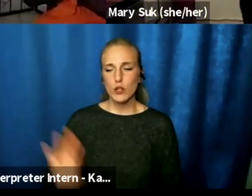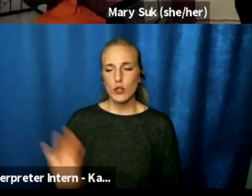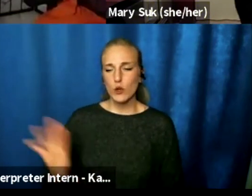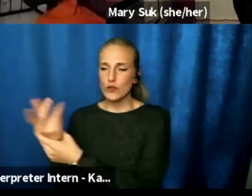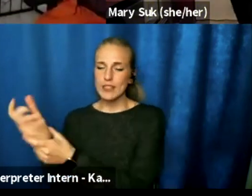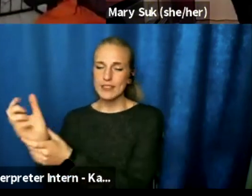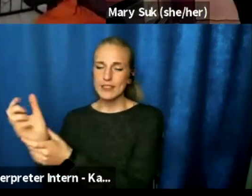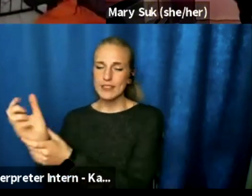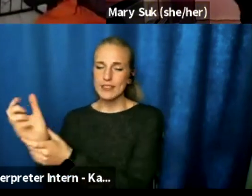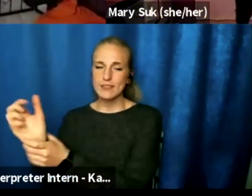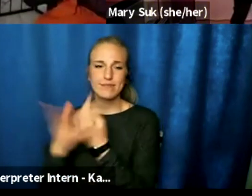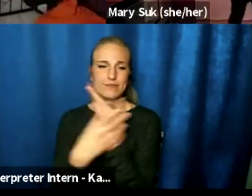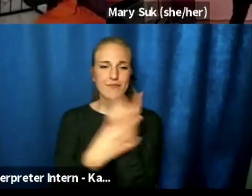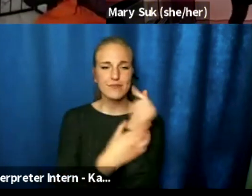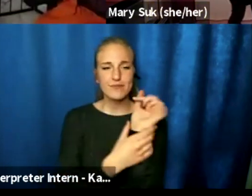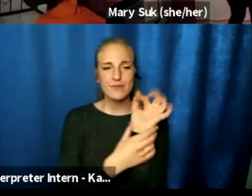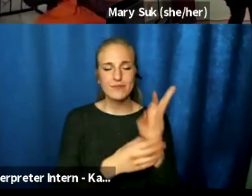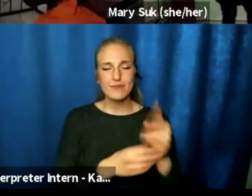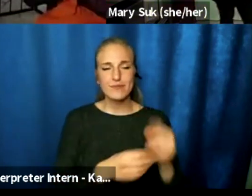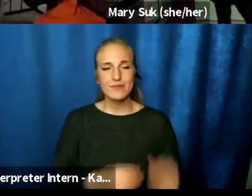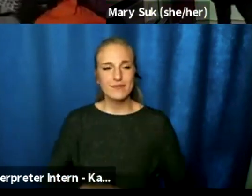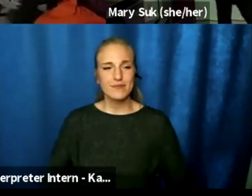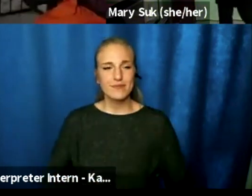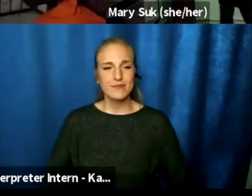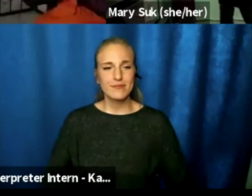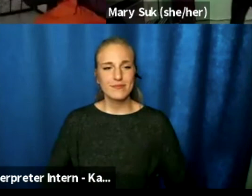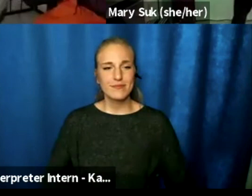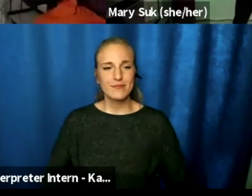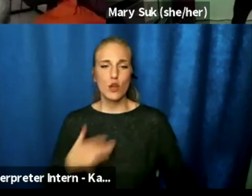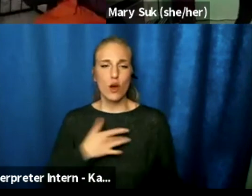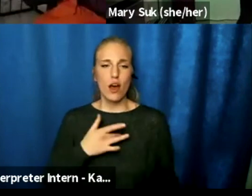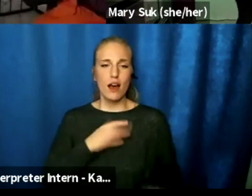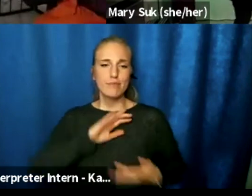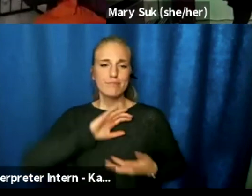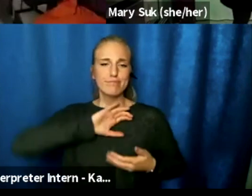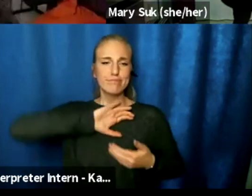wami awukholana, the back of your heart.